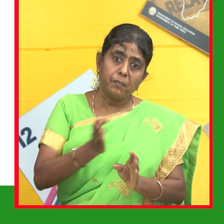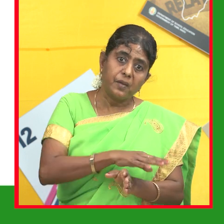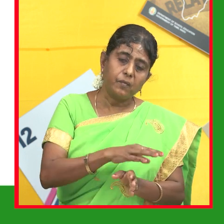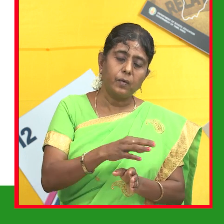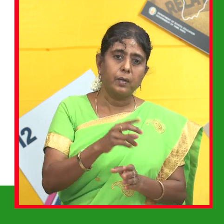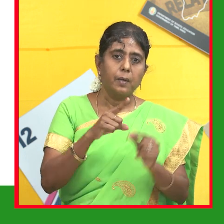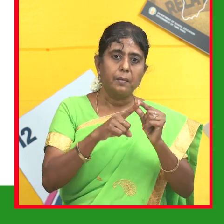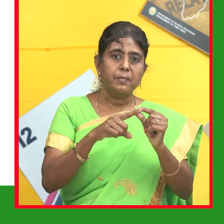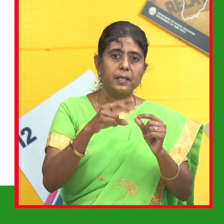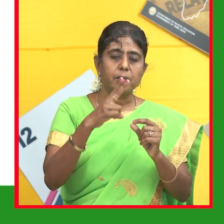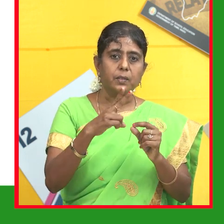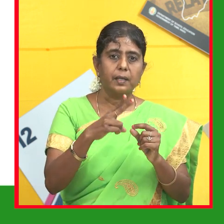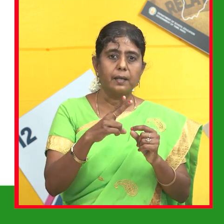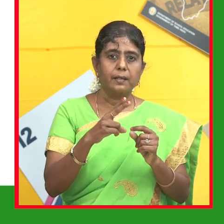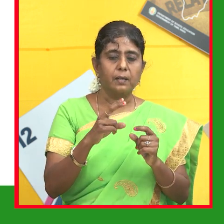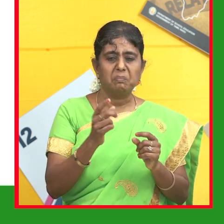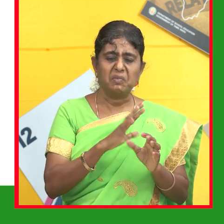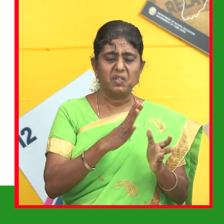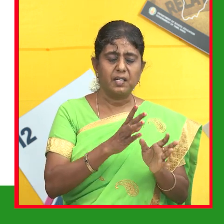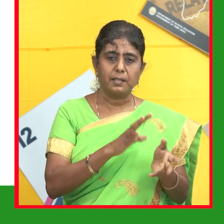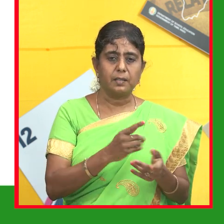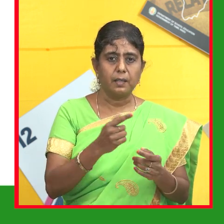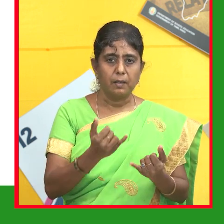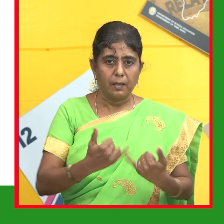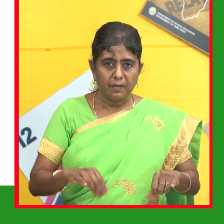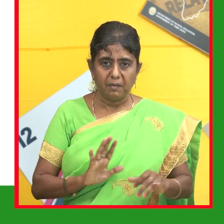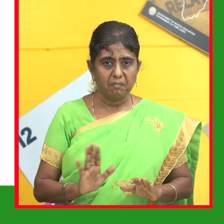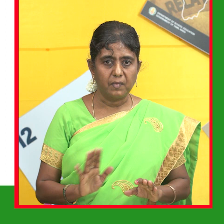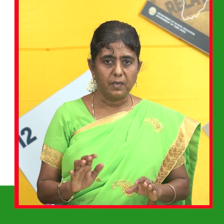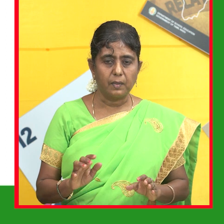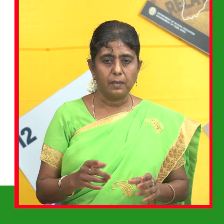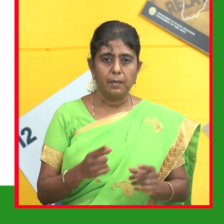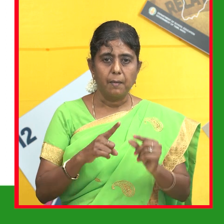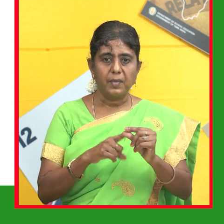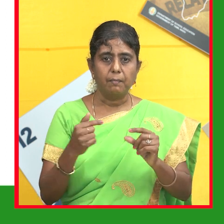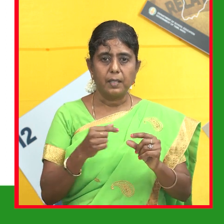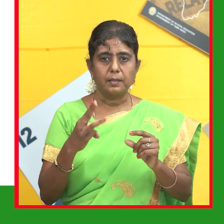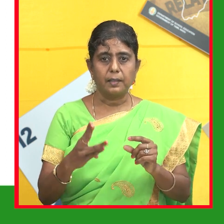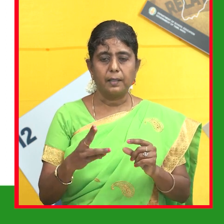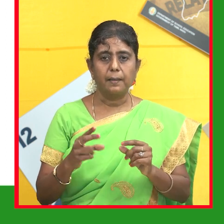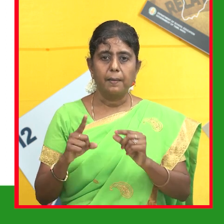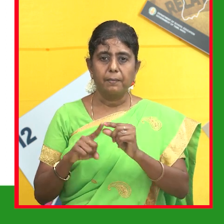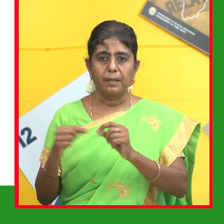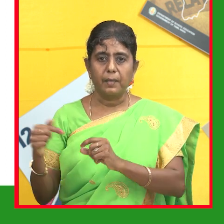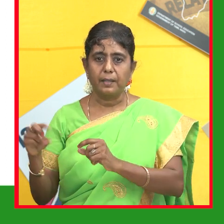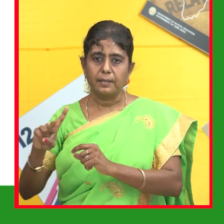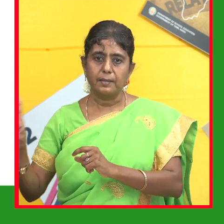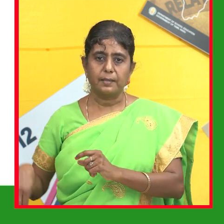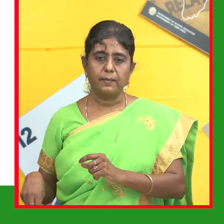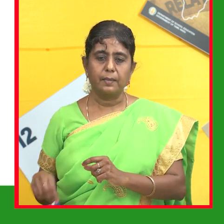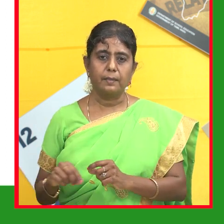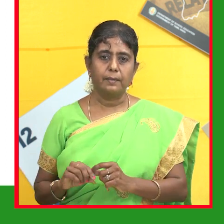Before p square, the coefficient is 1, so not necessary to divide. So we can write p minus 3, p minus 7